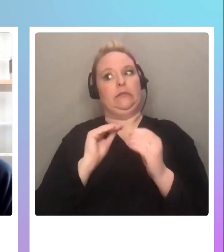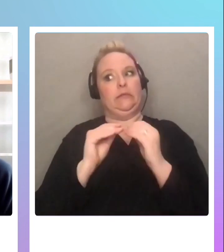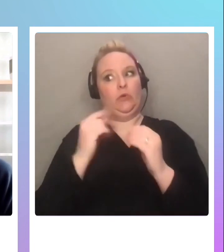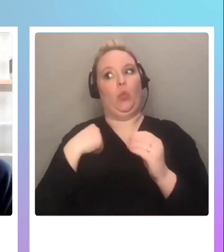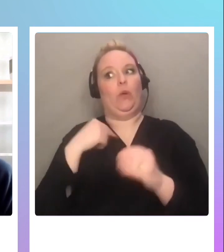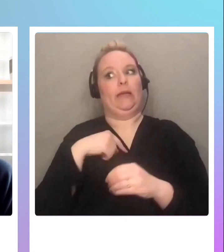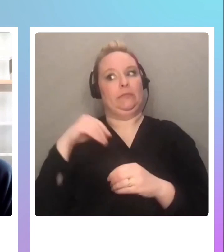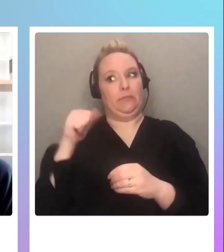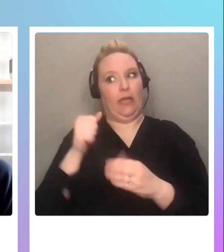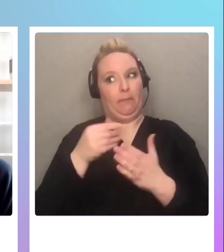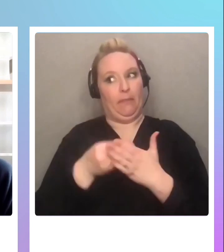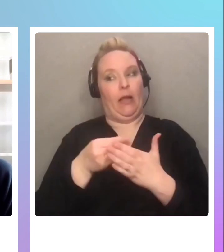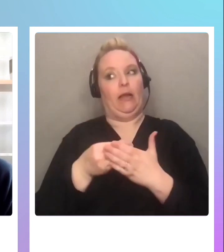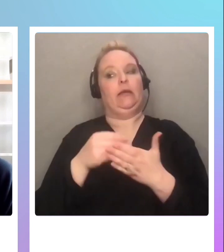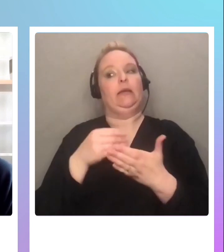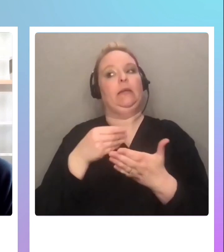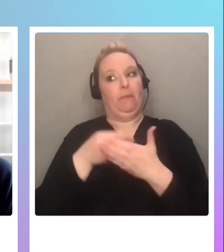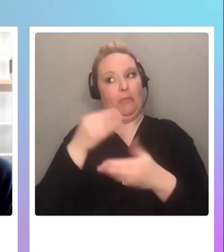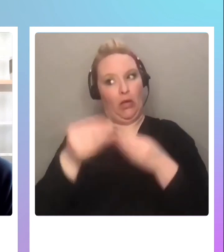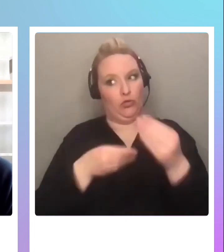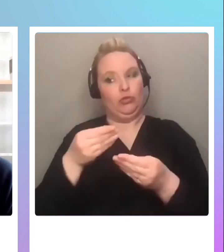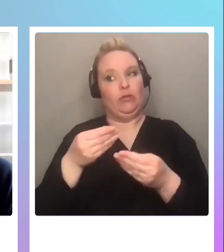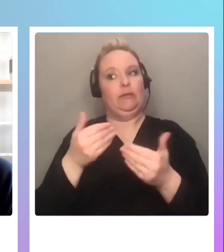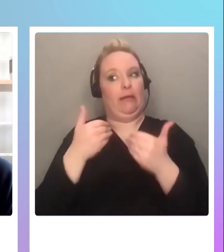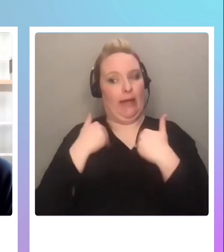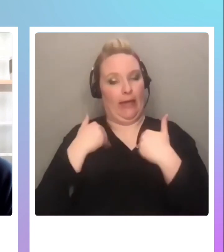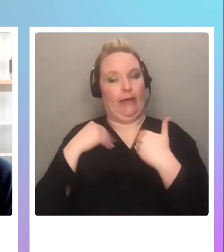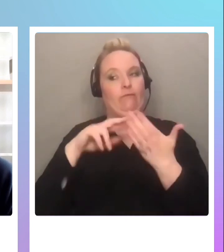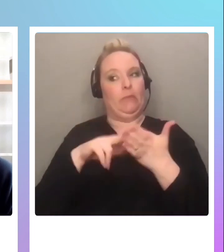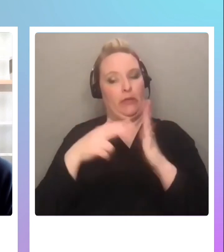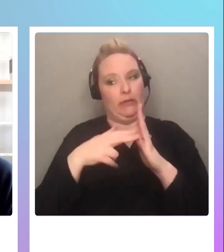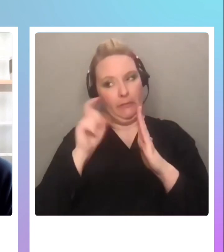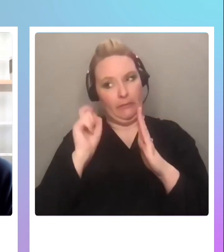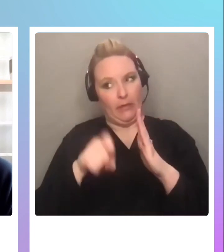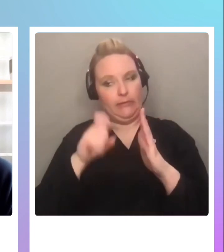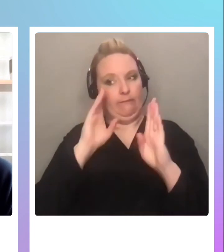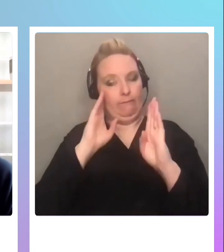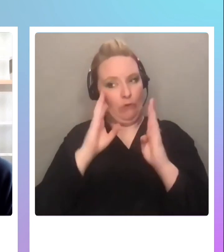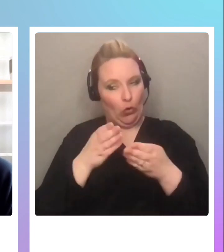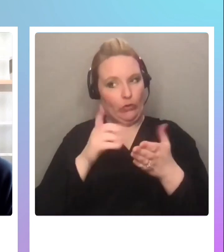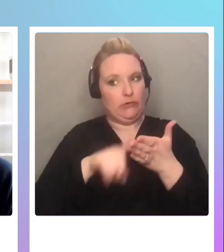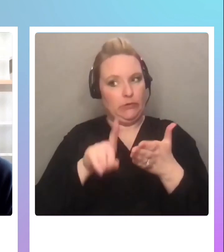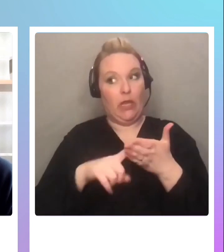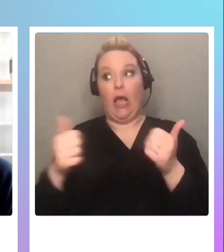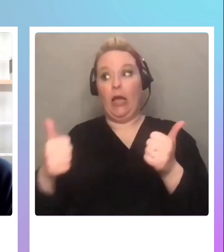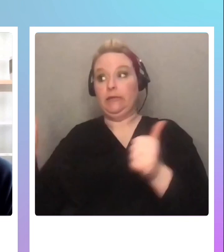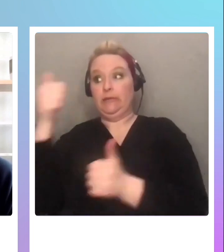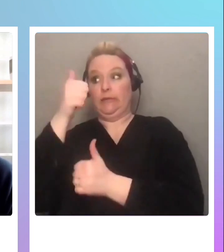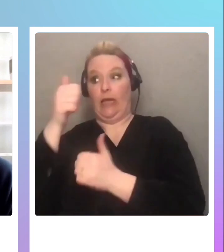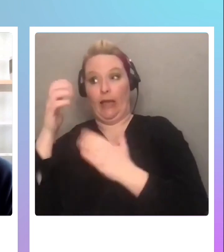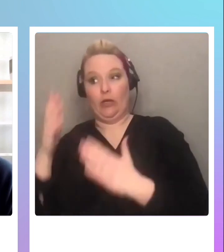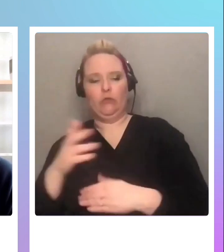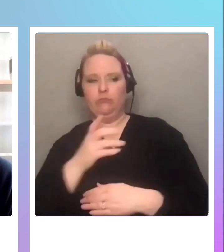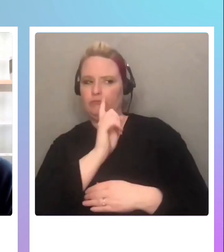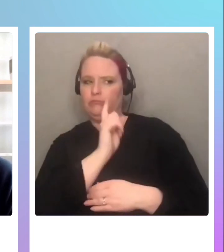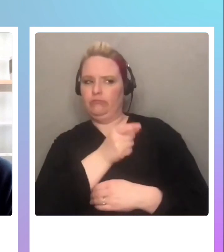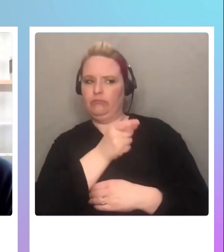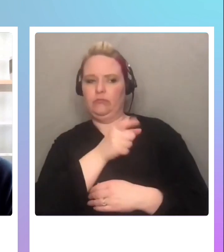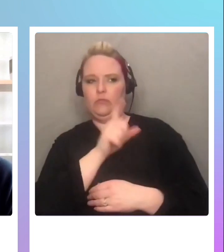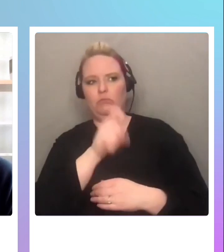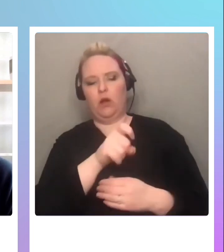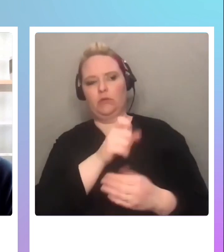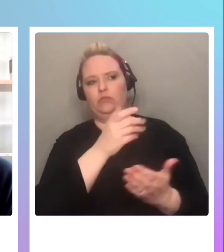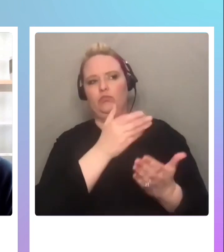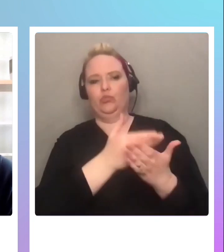money, we got budget, we got some exec was like, hey, you better show what